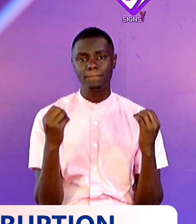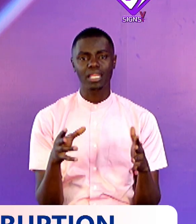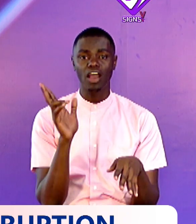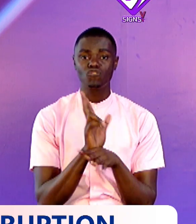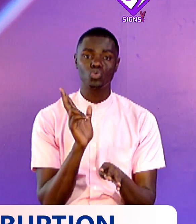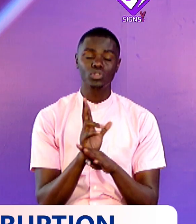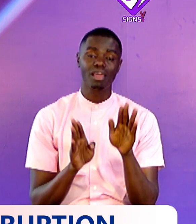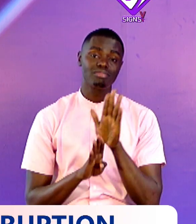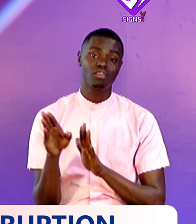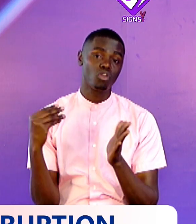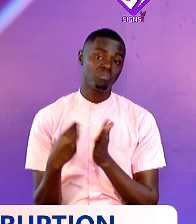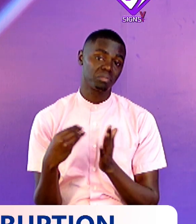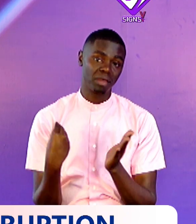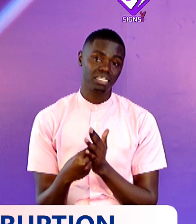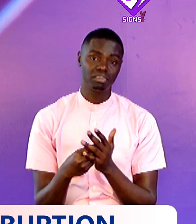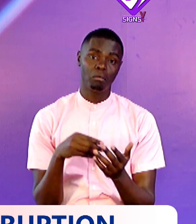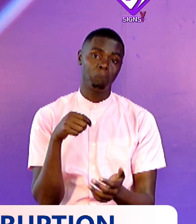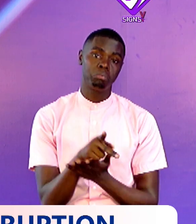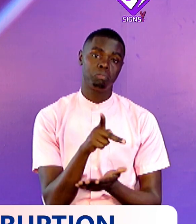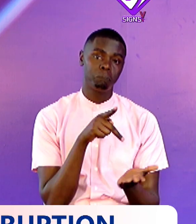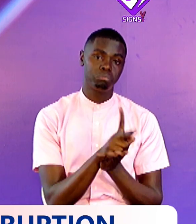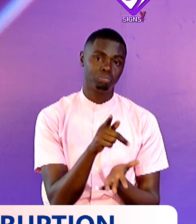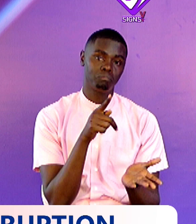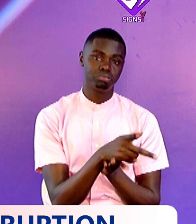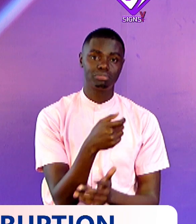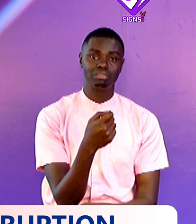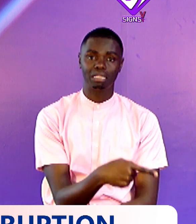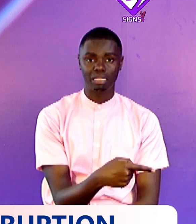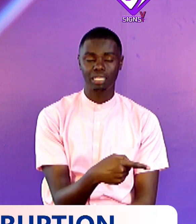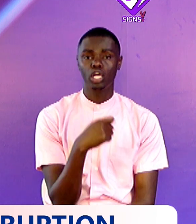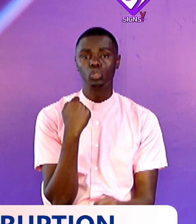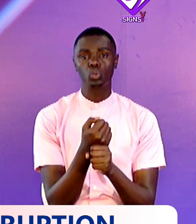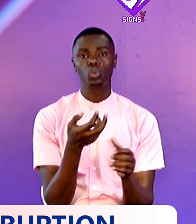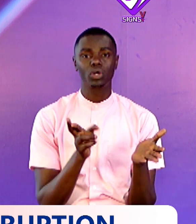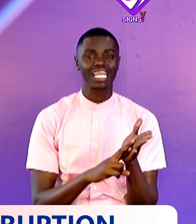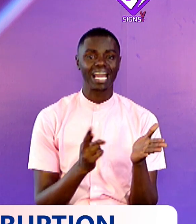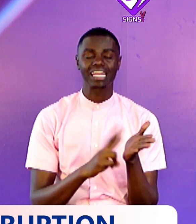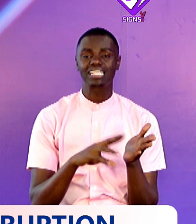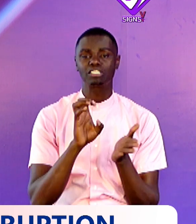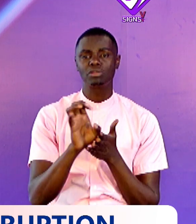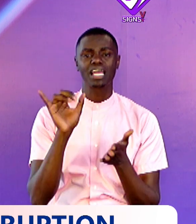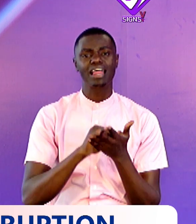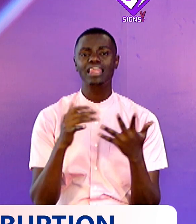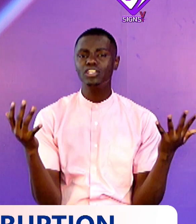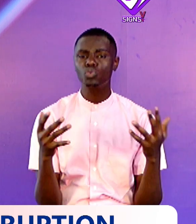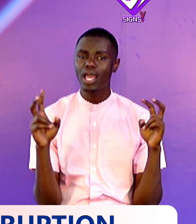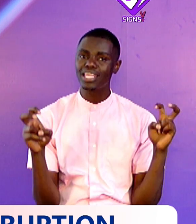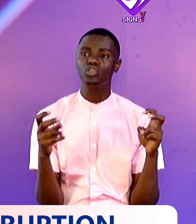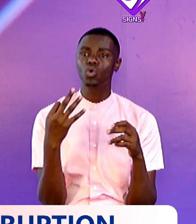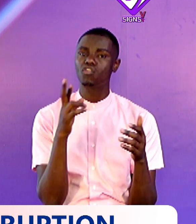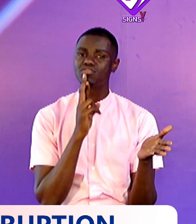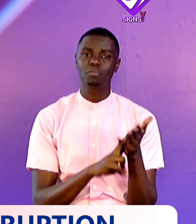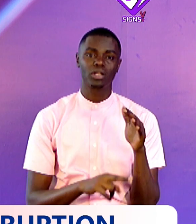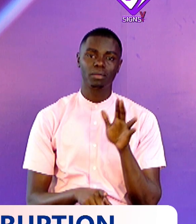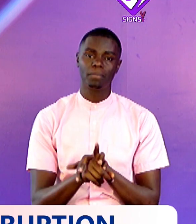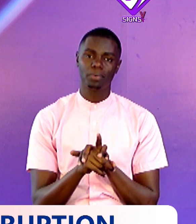used the development money to pay salaries, to do recurrent expenditure. And that's where now the issue of reporting comes